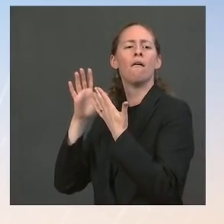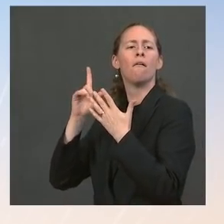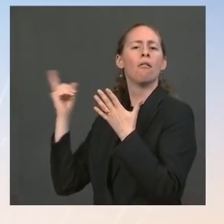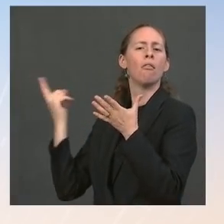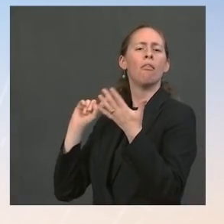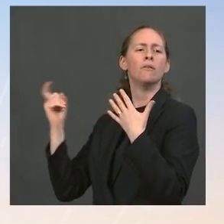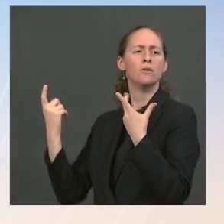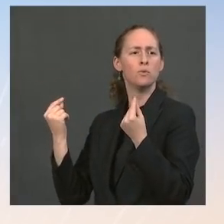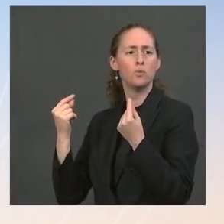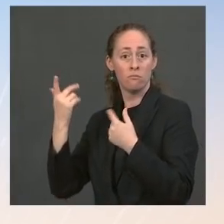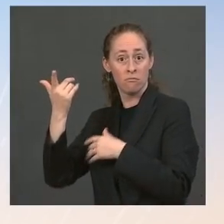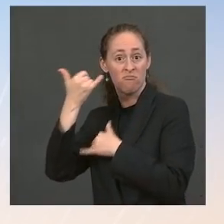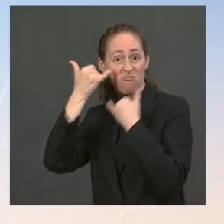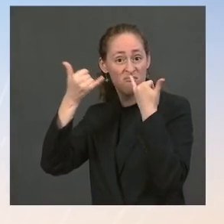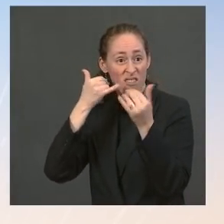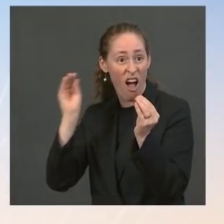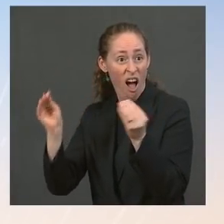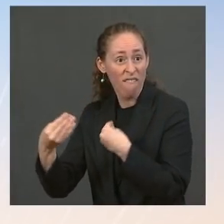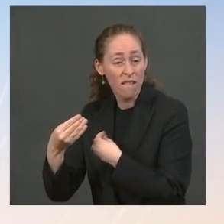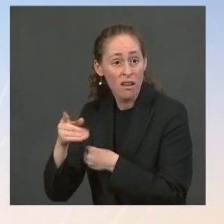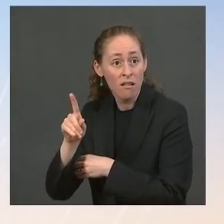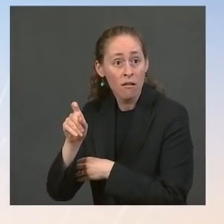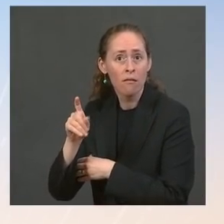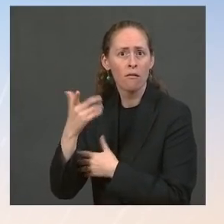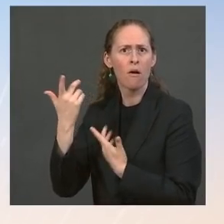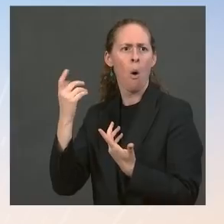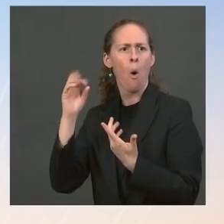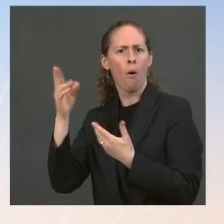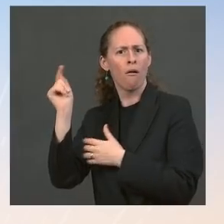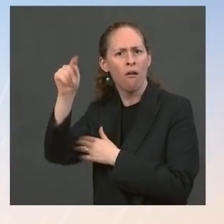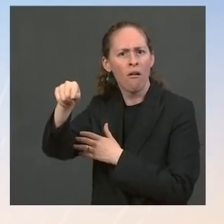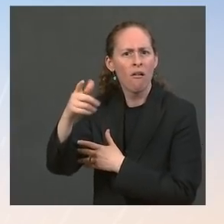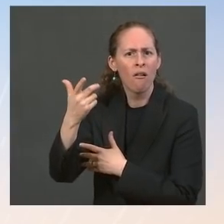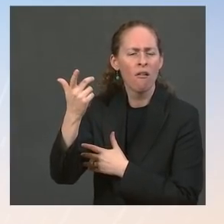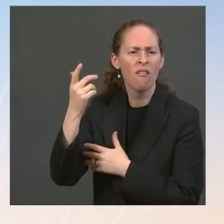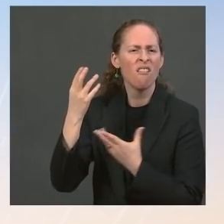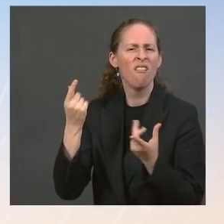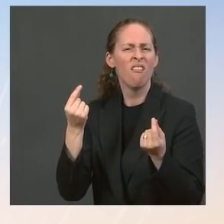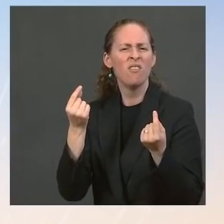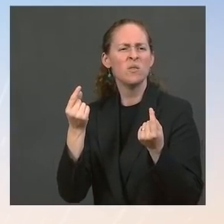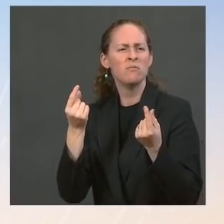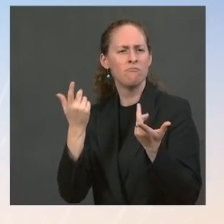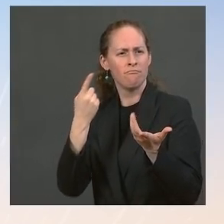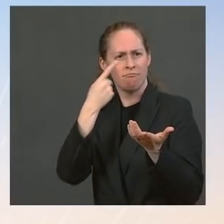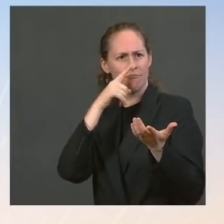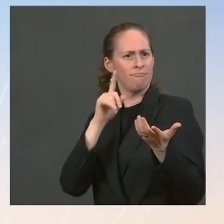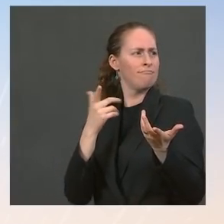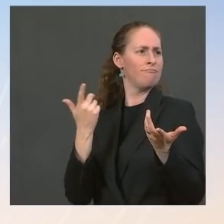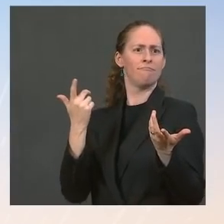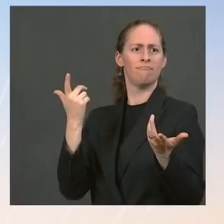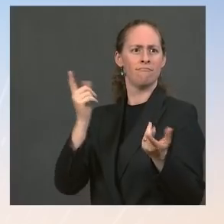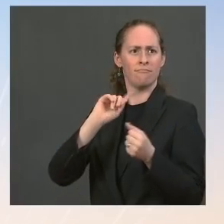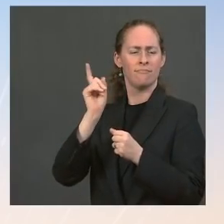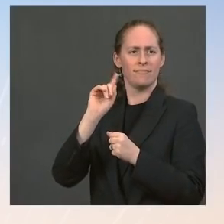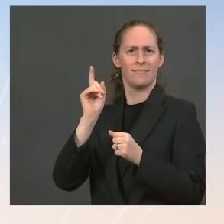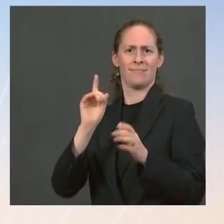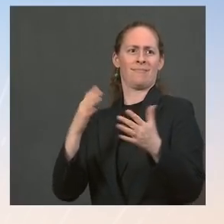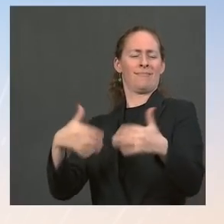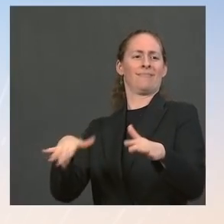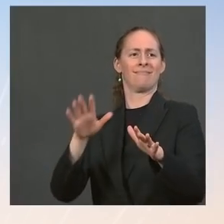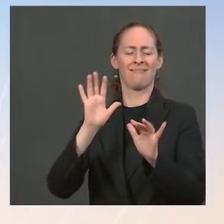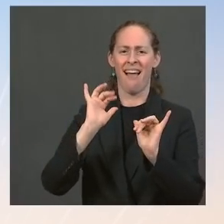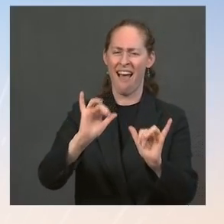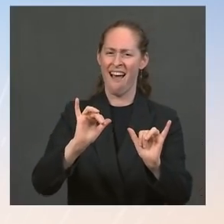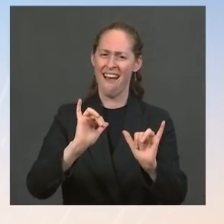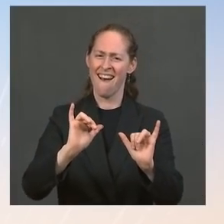inviting guests to the residence? Does he have a whiteboard with his own whip count? Can you give us a picture of what I it like looks that like visual. down there? I would say he